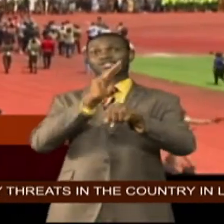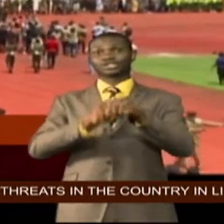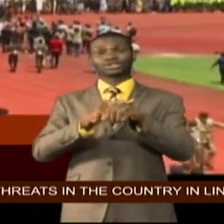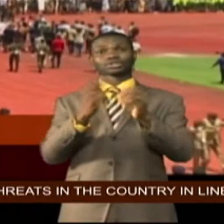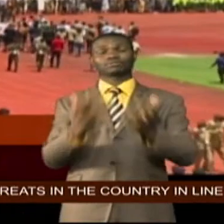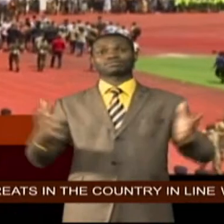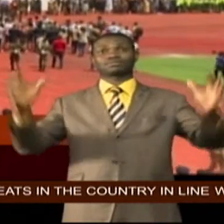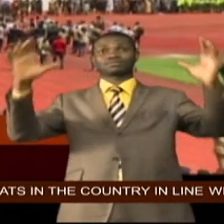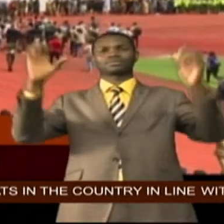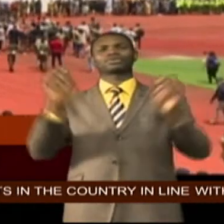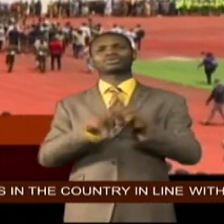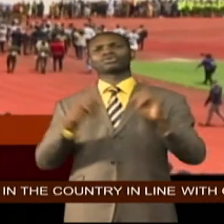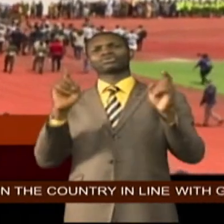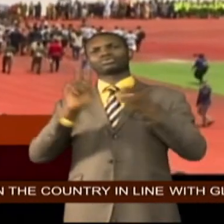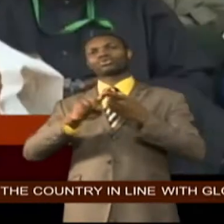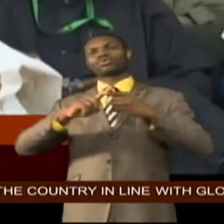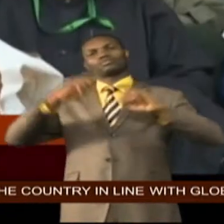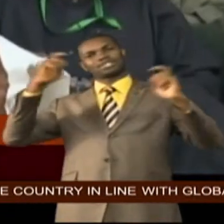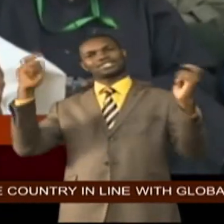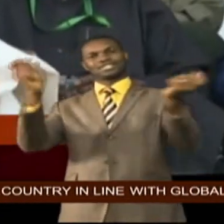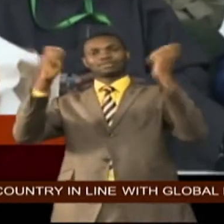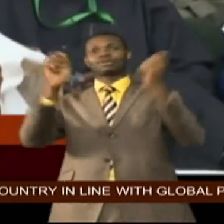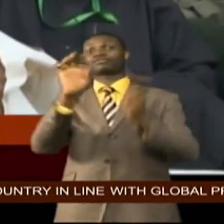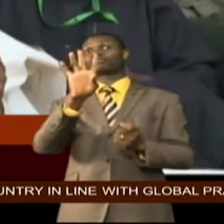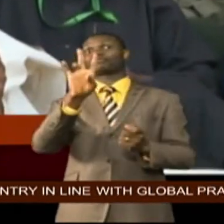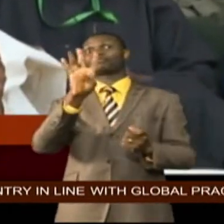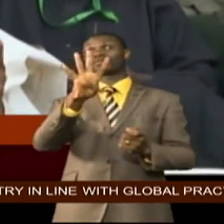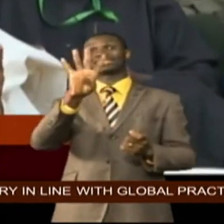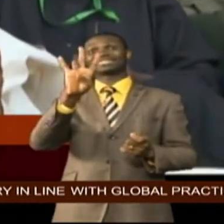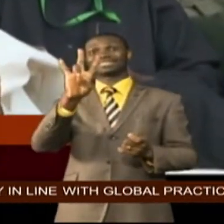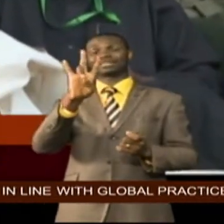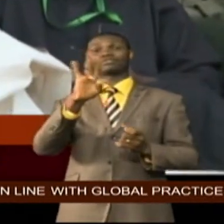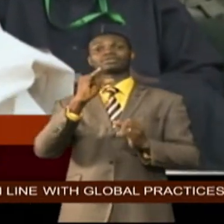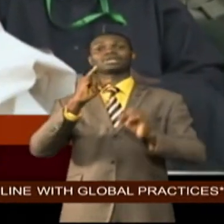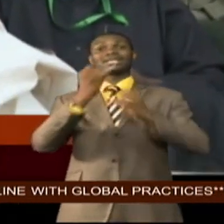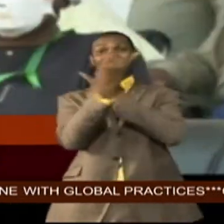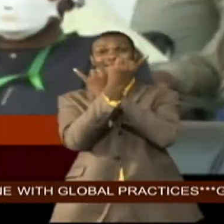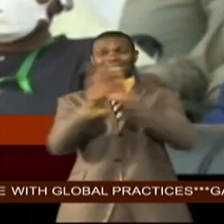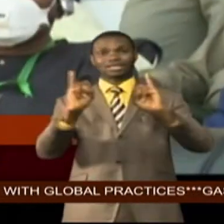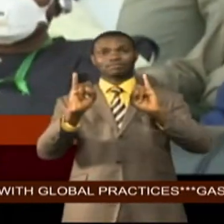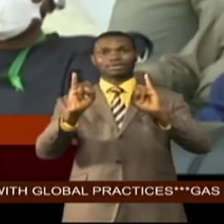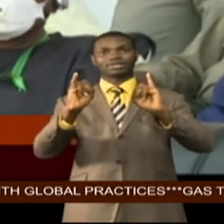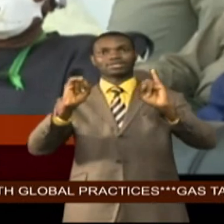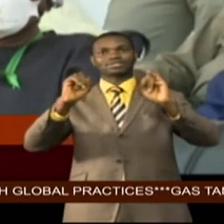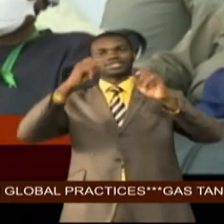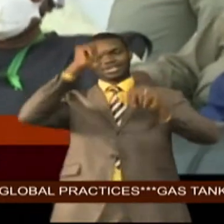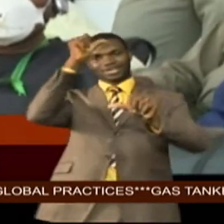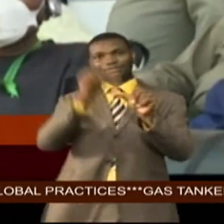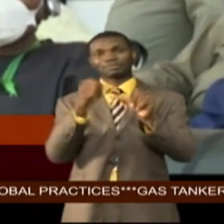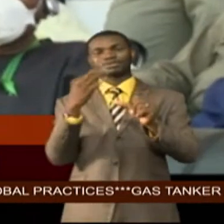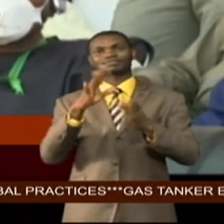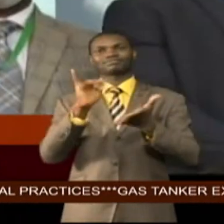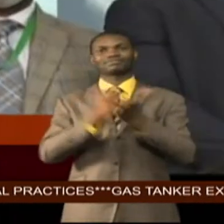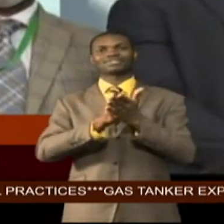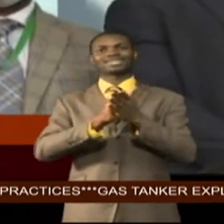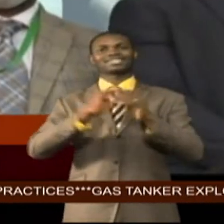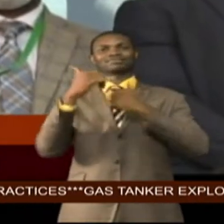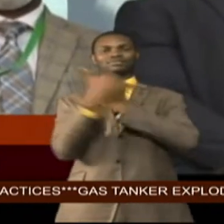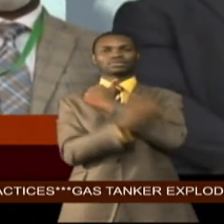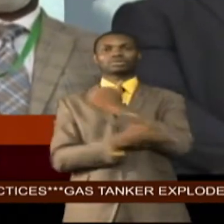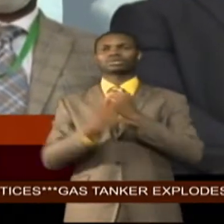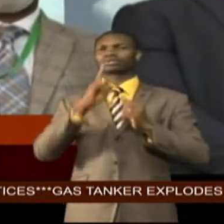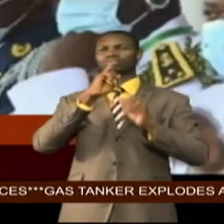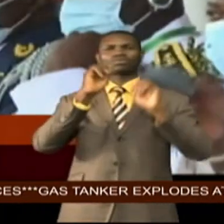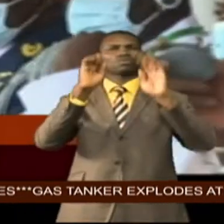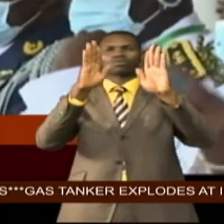Alto Badim to commemorate the 47th independence anniversary of the West African country. The event was not only historic and